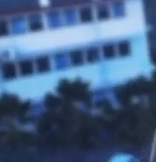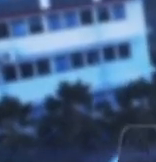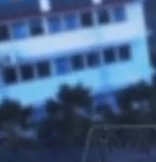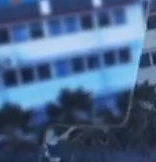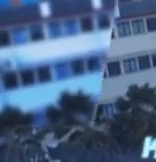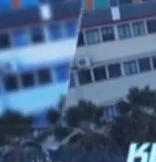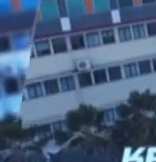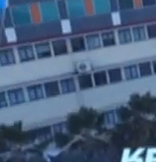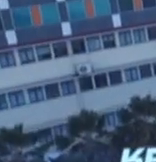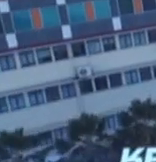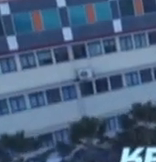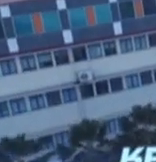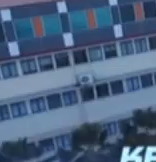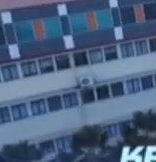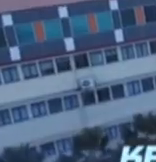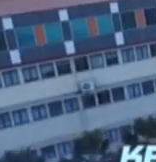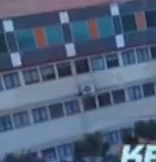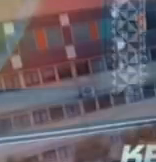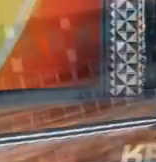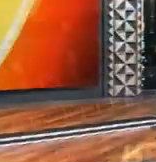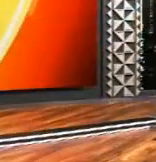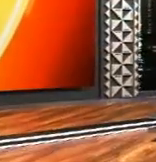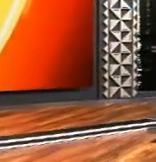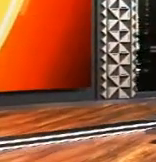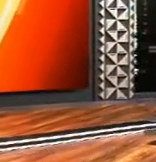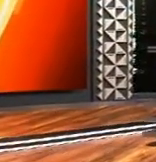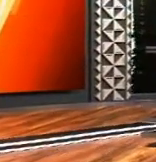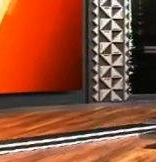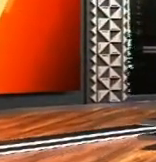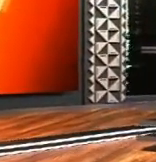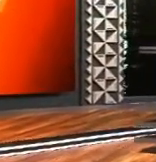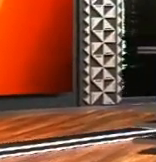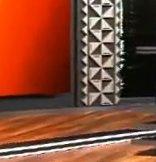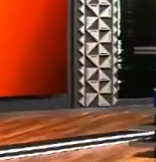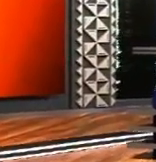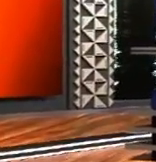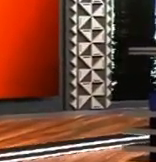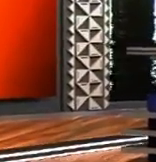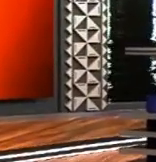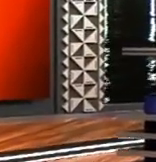From the studios of FBC Suva, Jackie Spate.